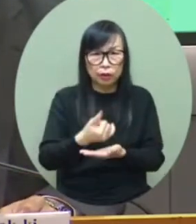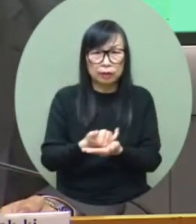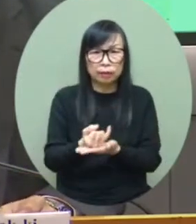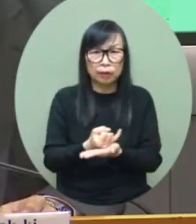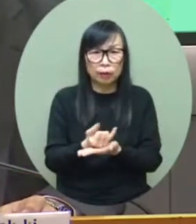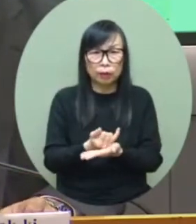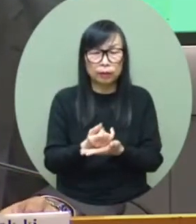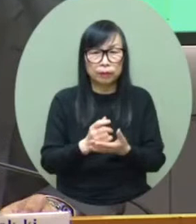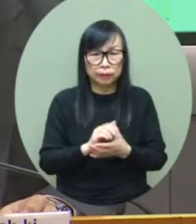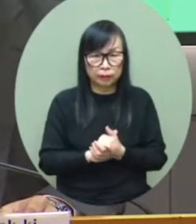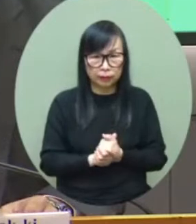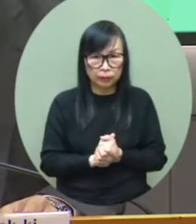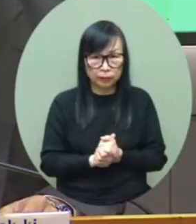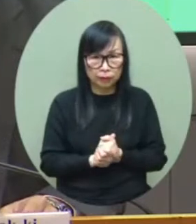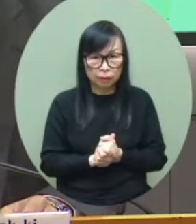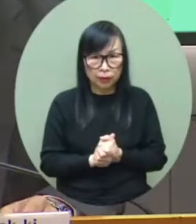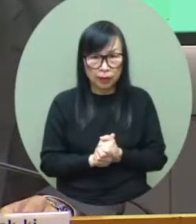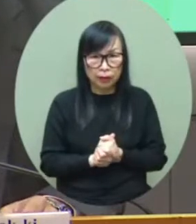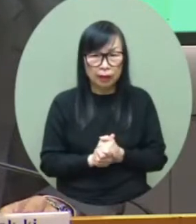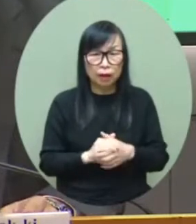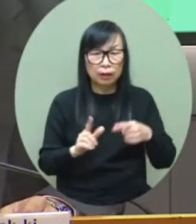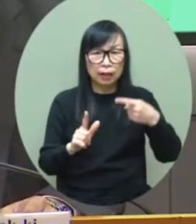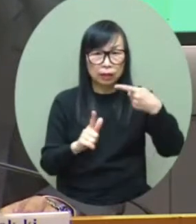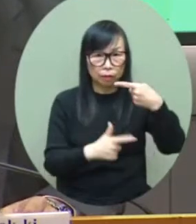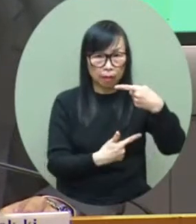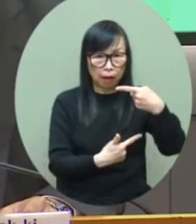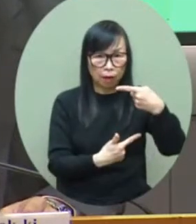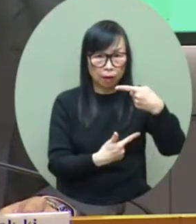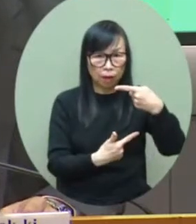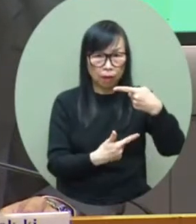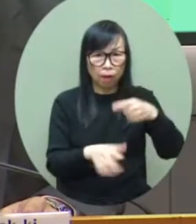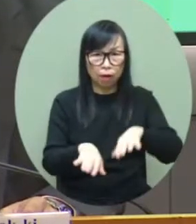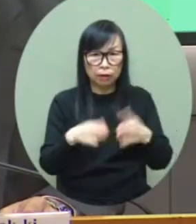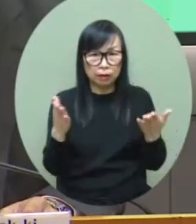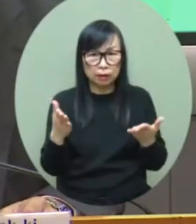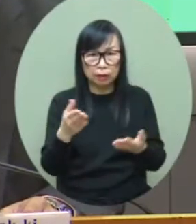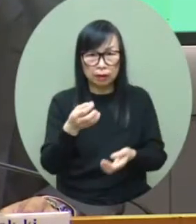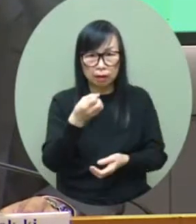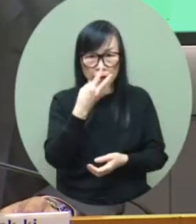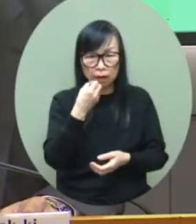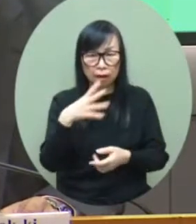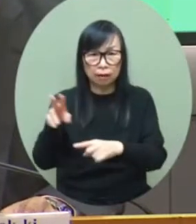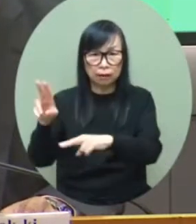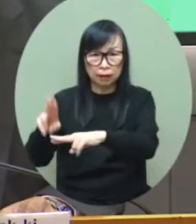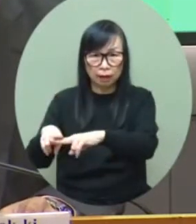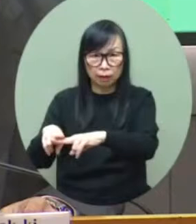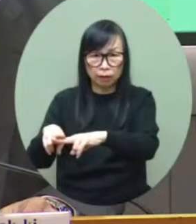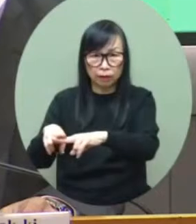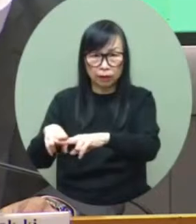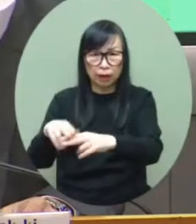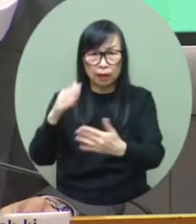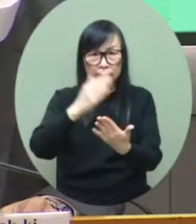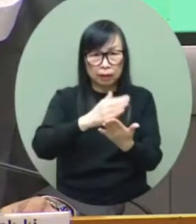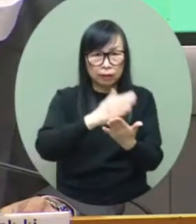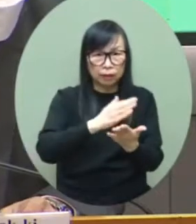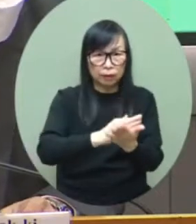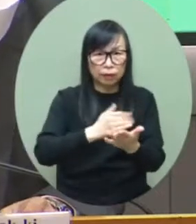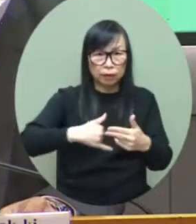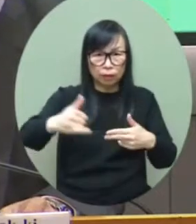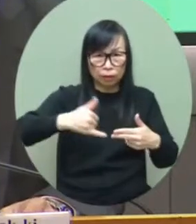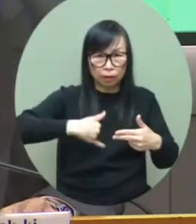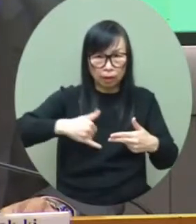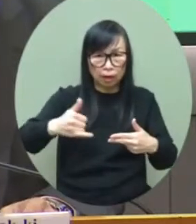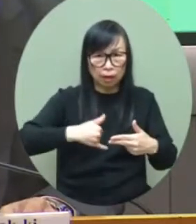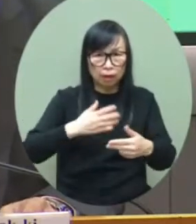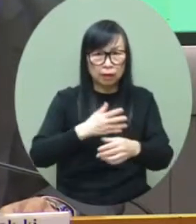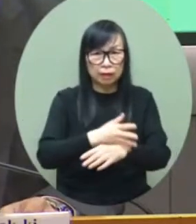time so we could observe the development, and then we review the policy. Starting from the 8th of January, we